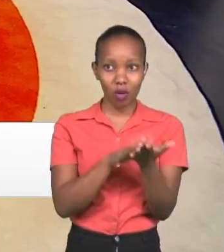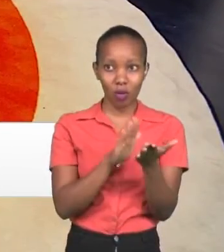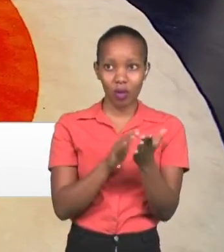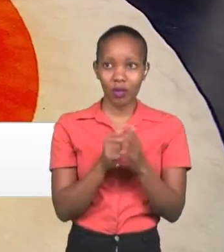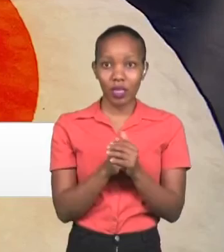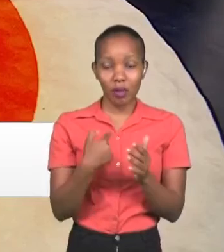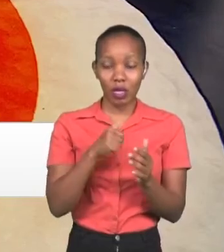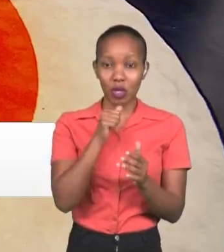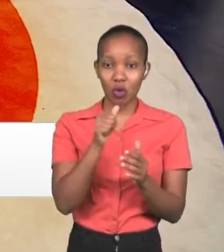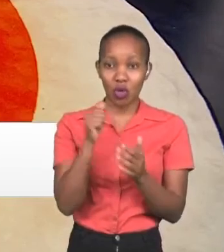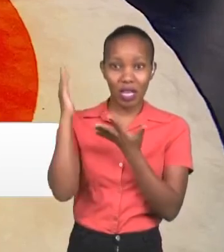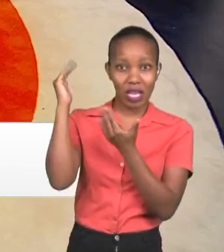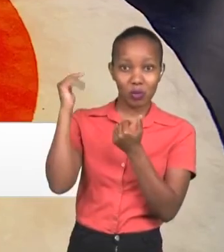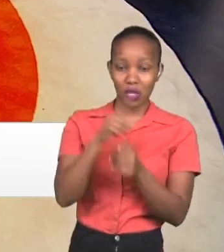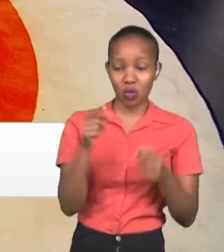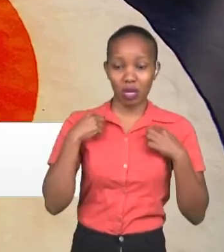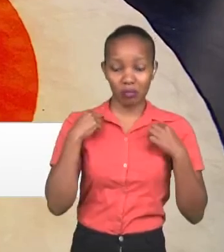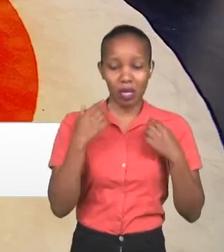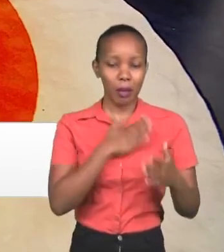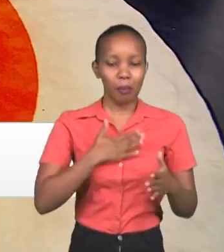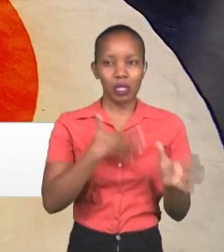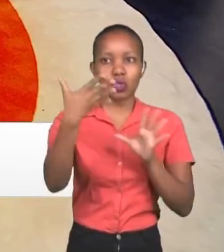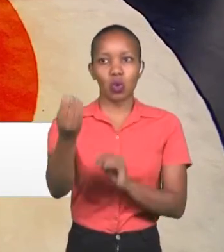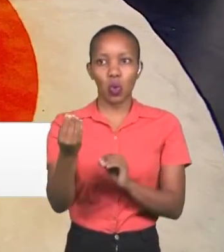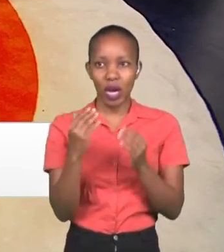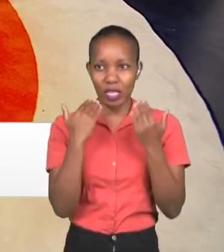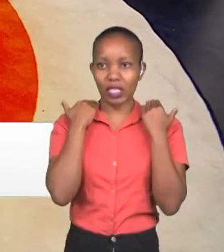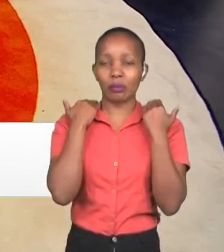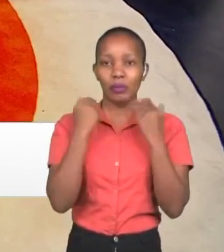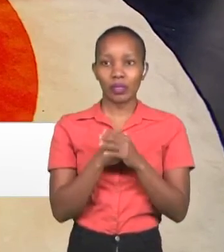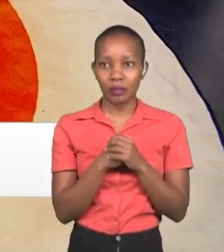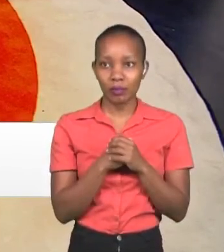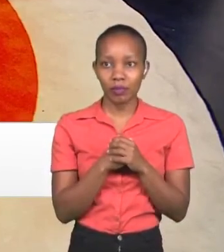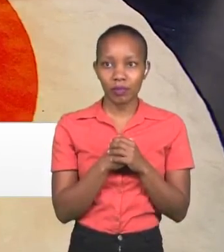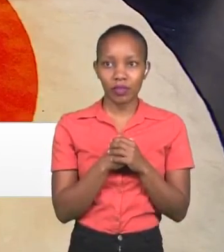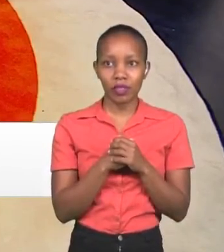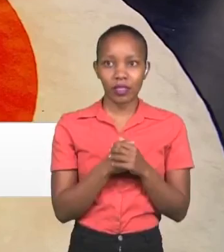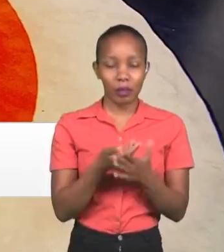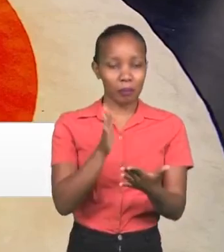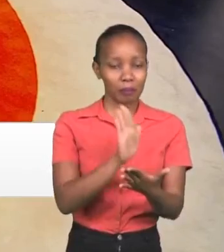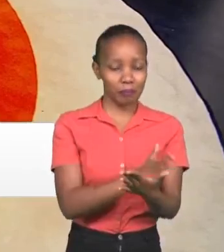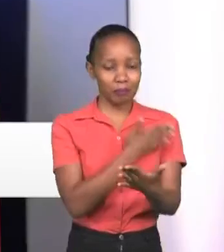expect the attire. You guys are looking good. So I'll release you again. Yeah. Mm-hmm. You can go. I wish Savabi was there to pump some music